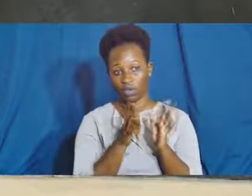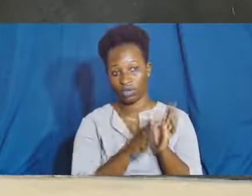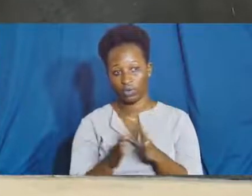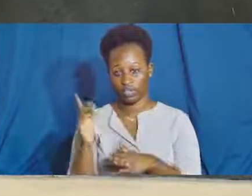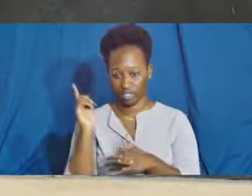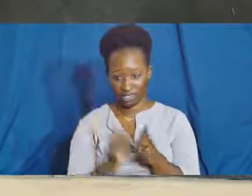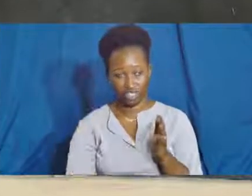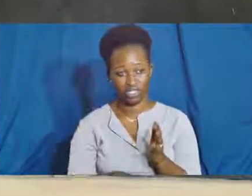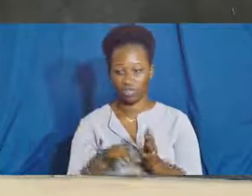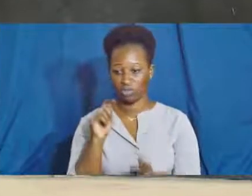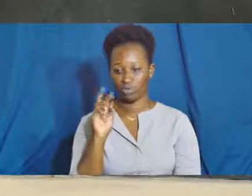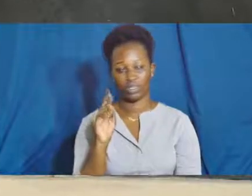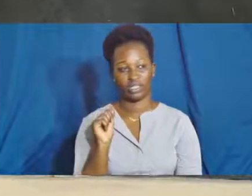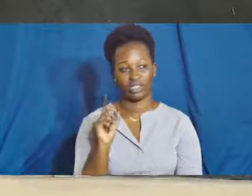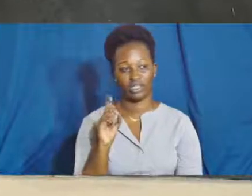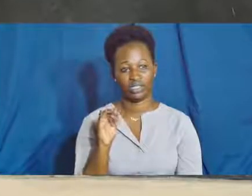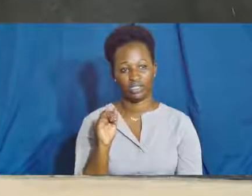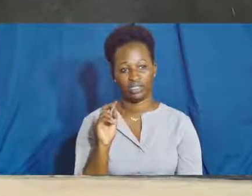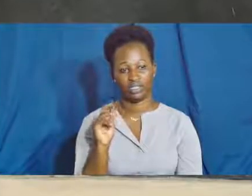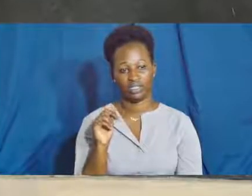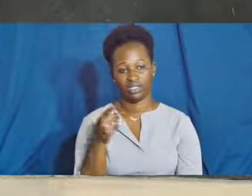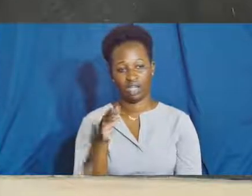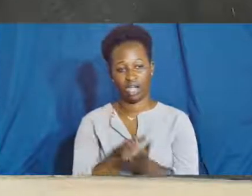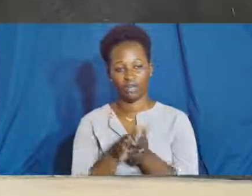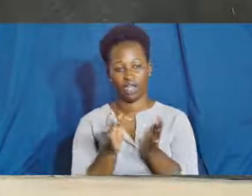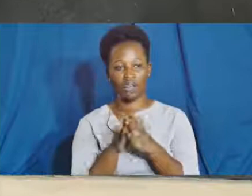case it is a trading account, and the period.